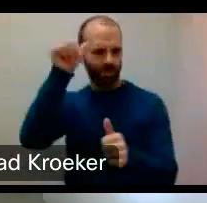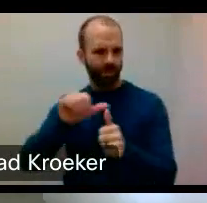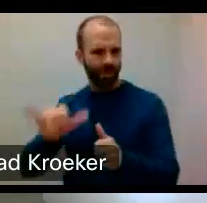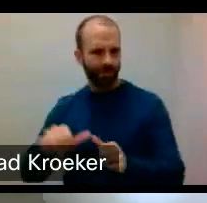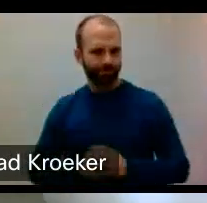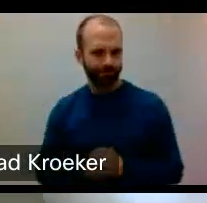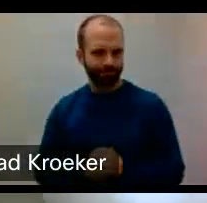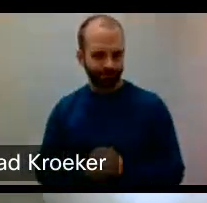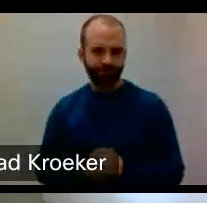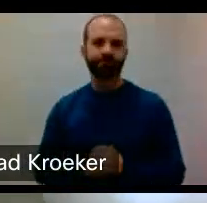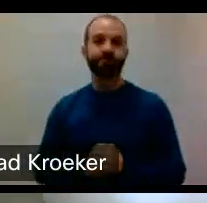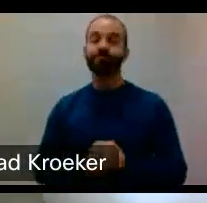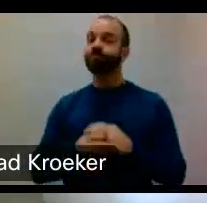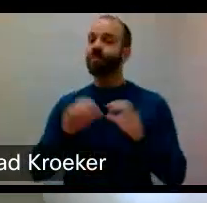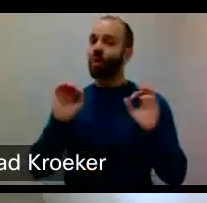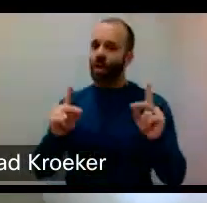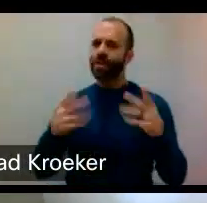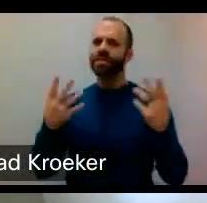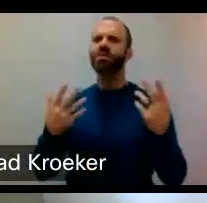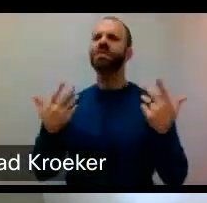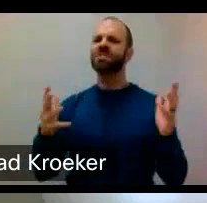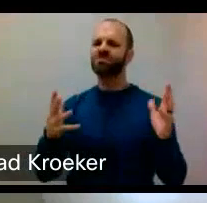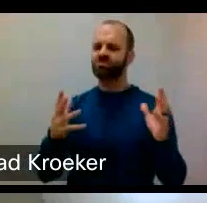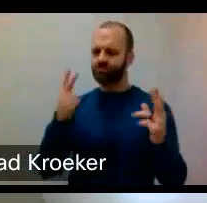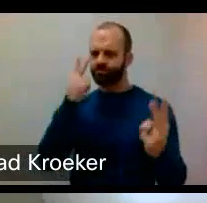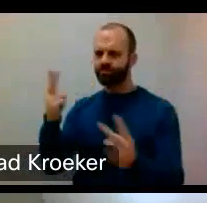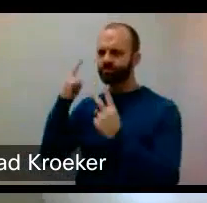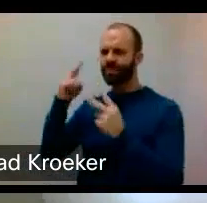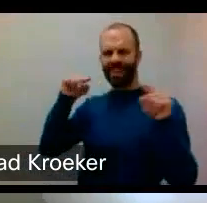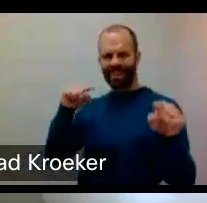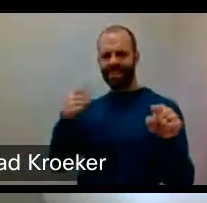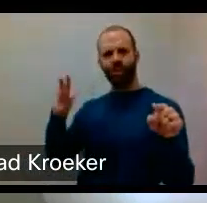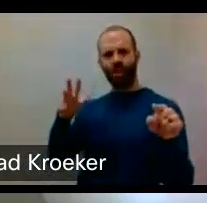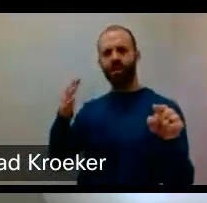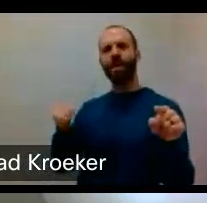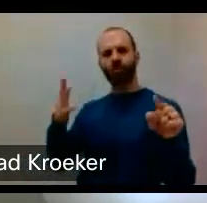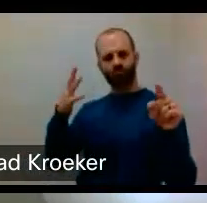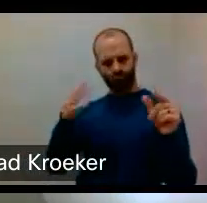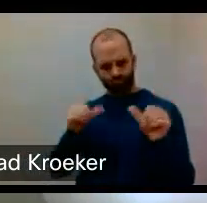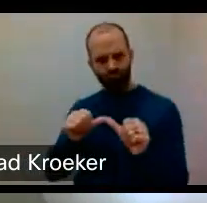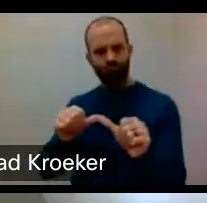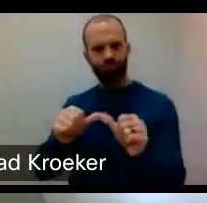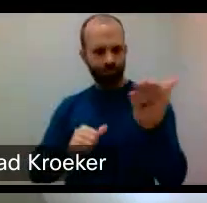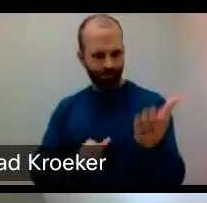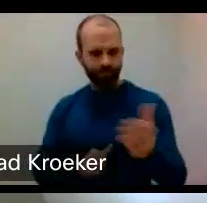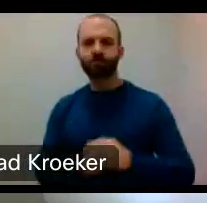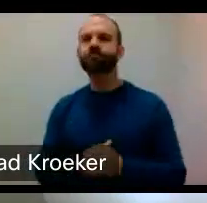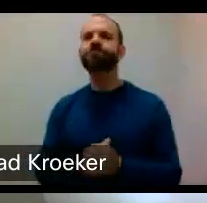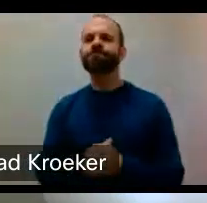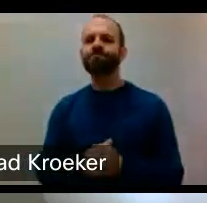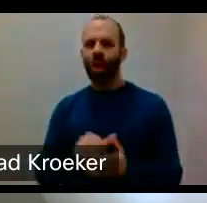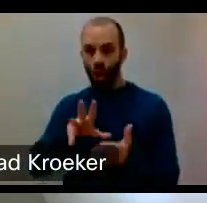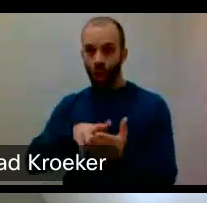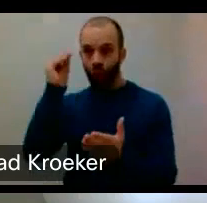Okay, so we kind of reflected on this so far, but let's continue on. Generally, we can categorize learning into